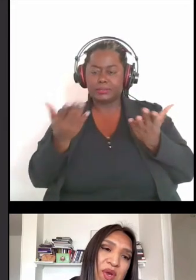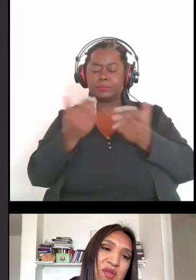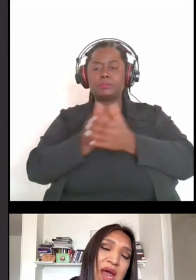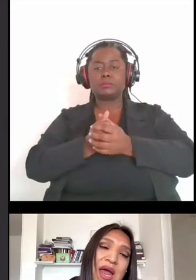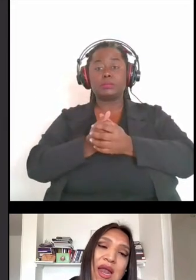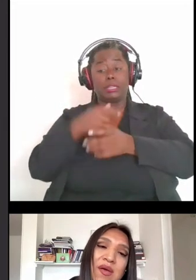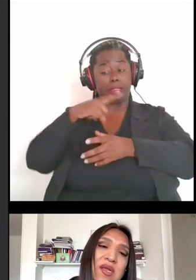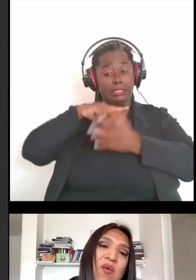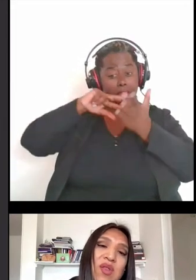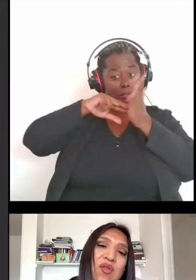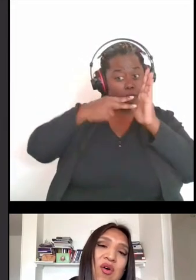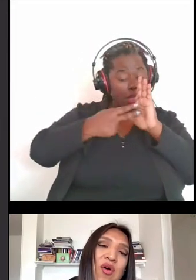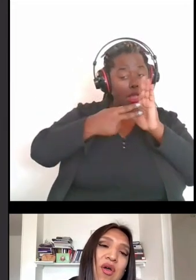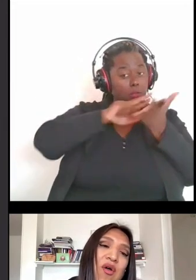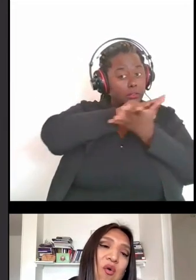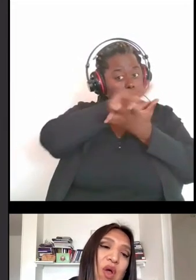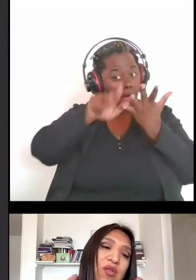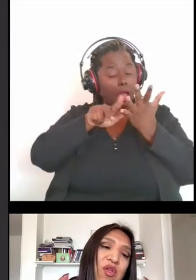history